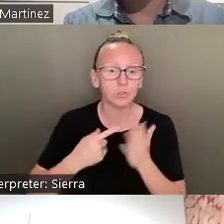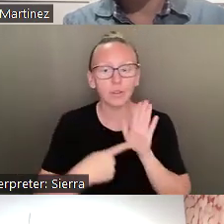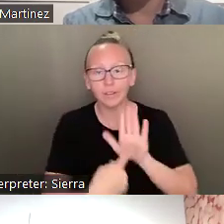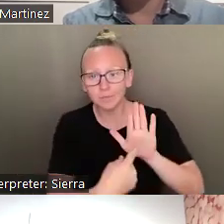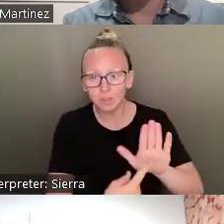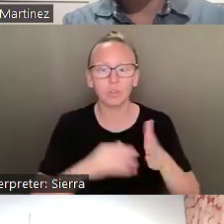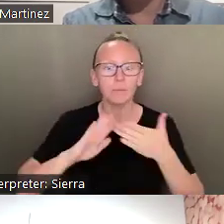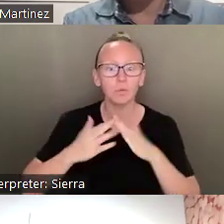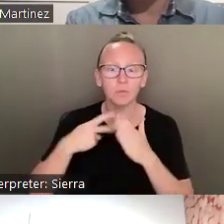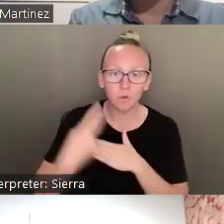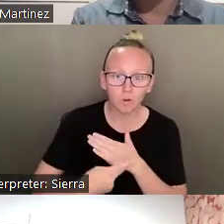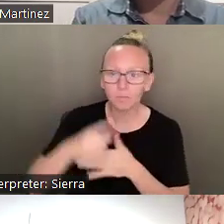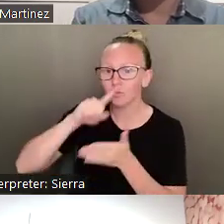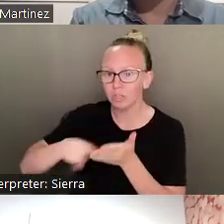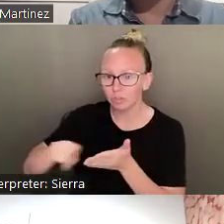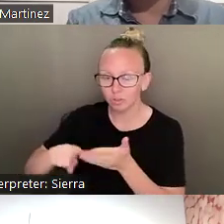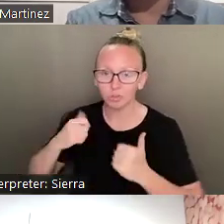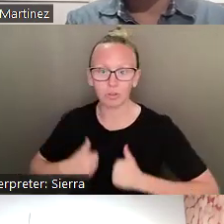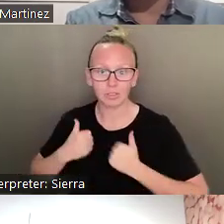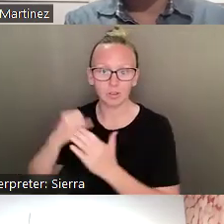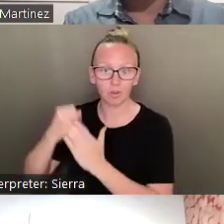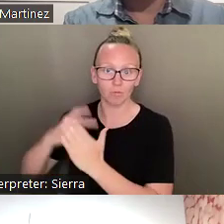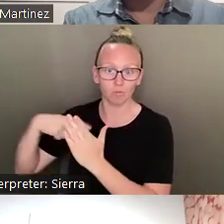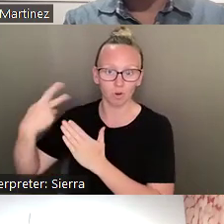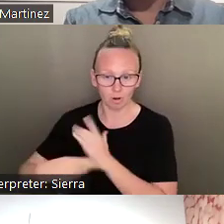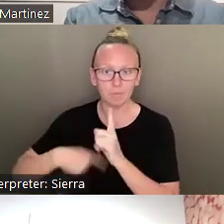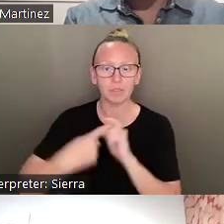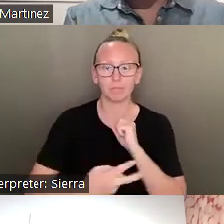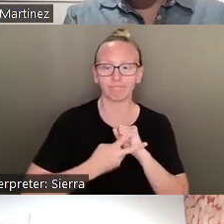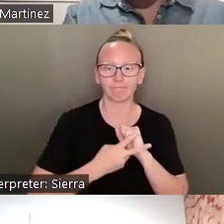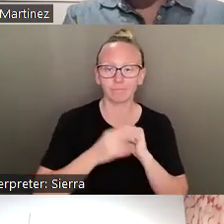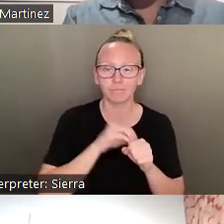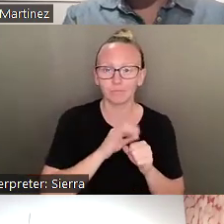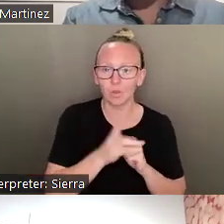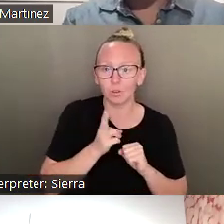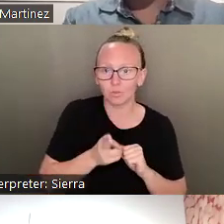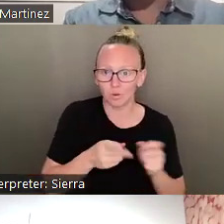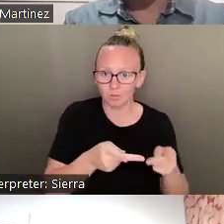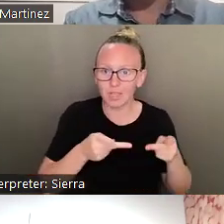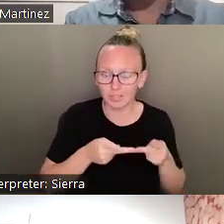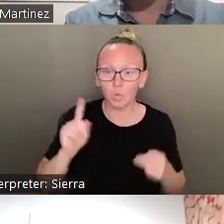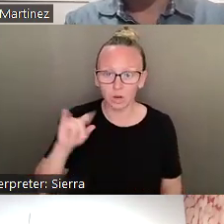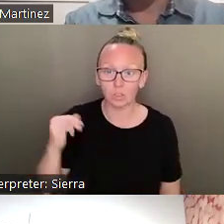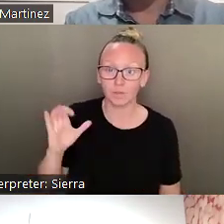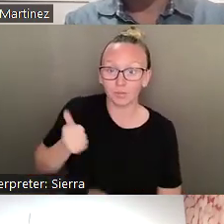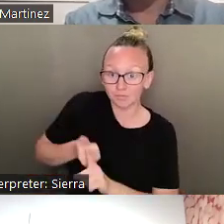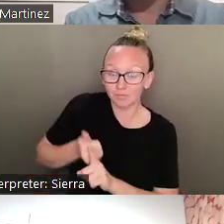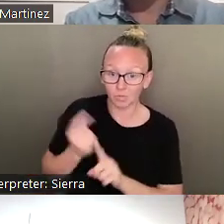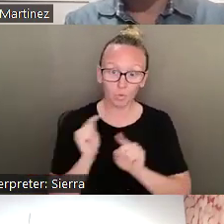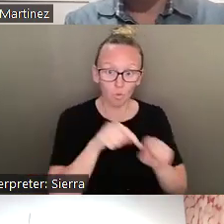research, residency program, and conservation of historic spaces where Castle lived and worked for over 4